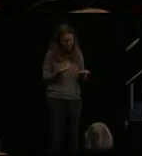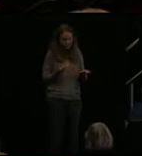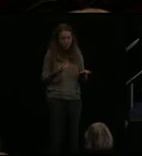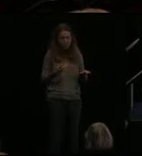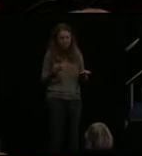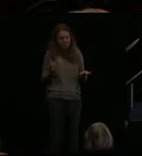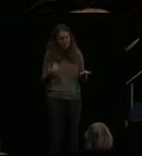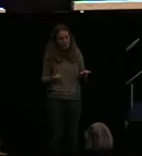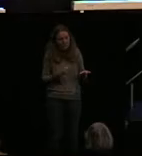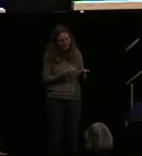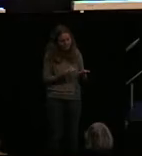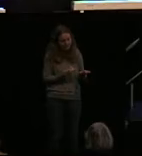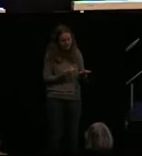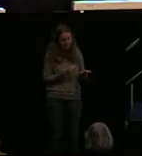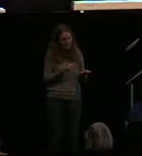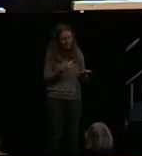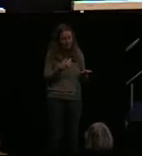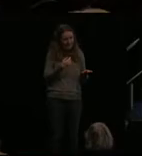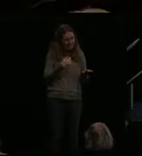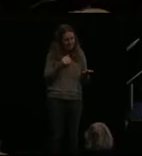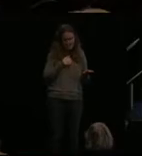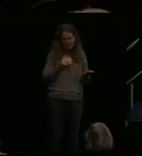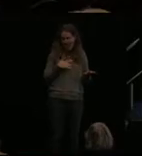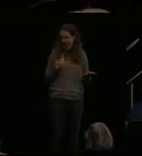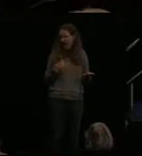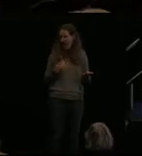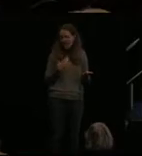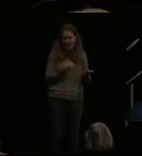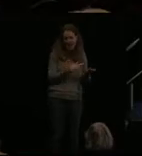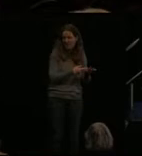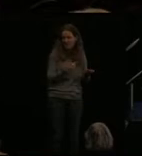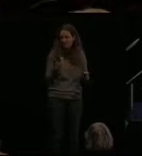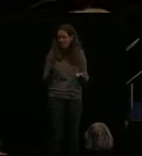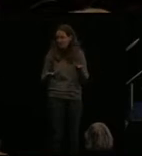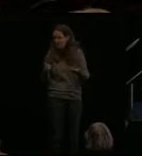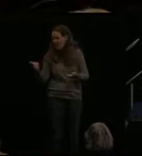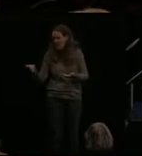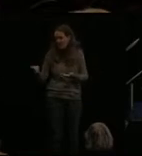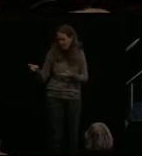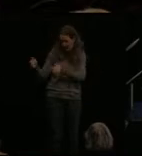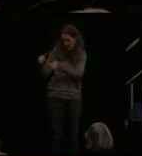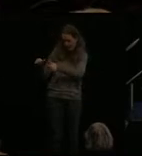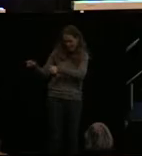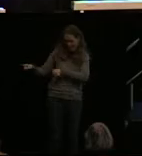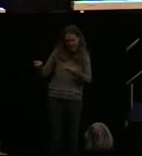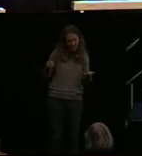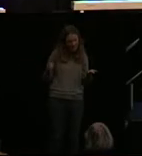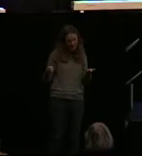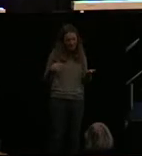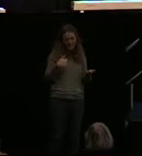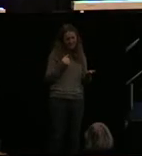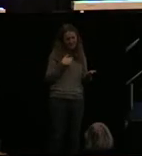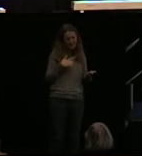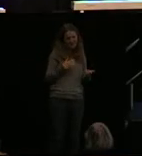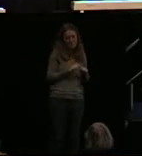haven't got. My lot in life is not as good as so-and-so. Things have not landed well